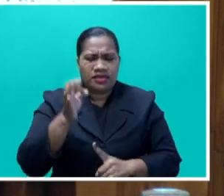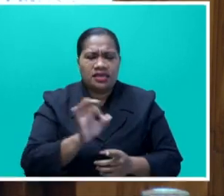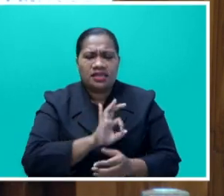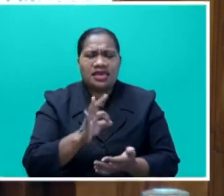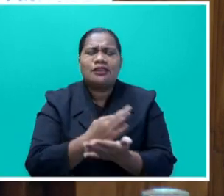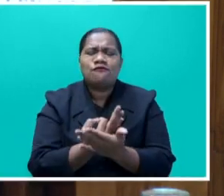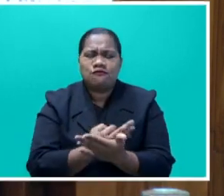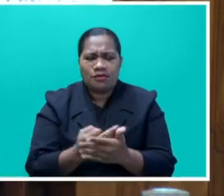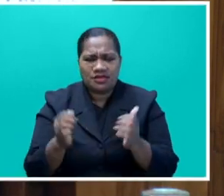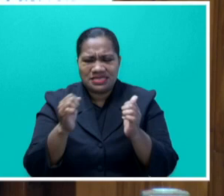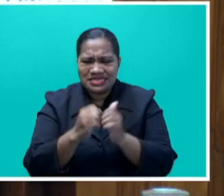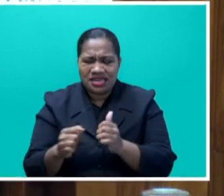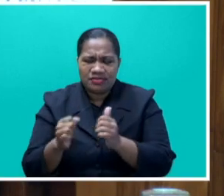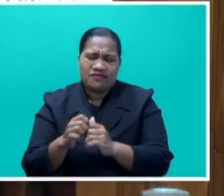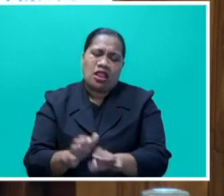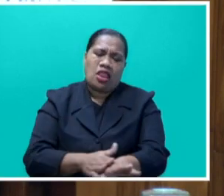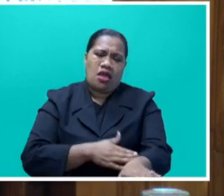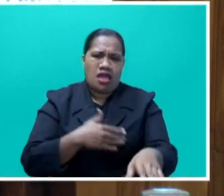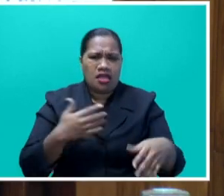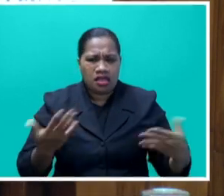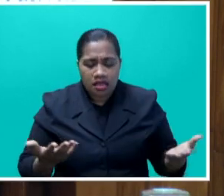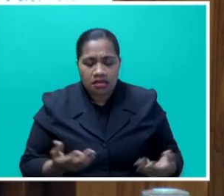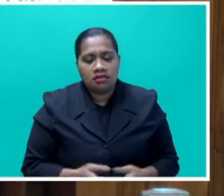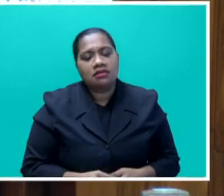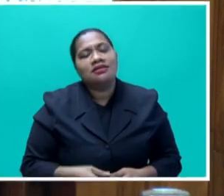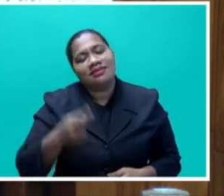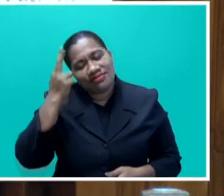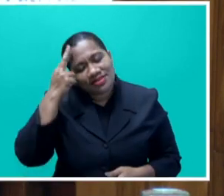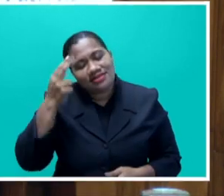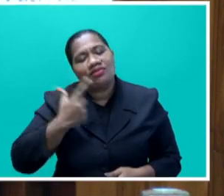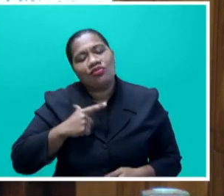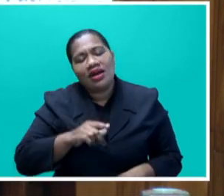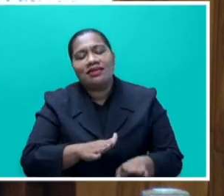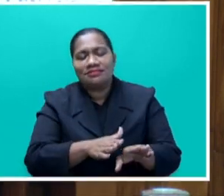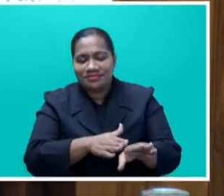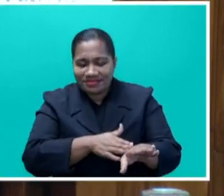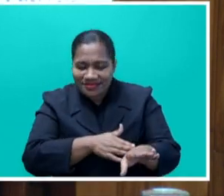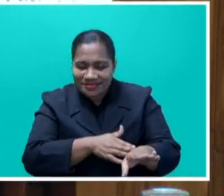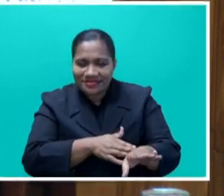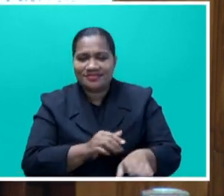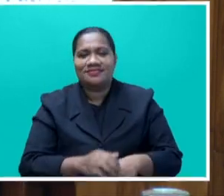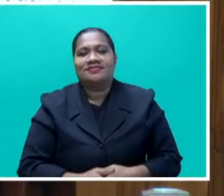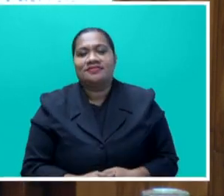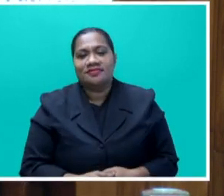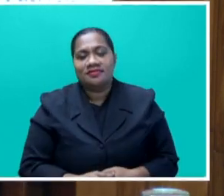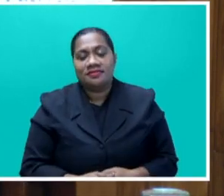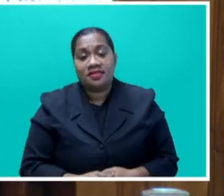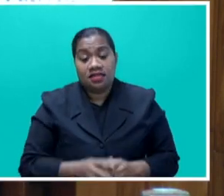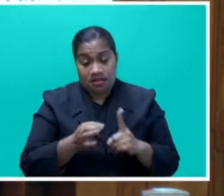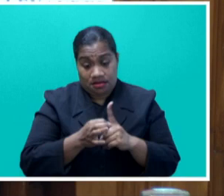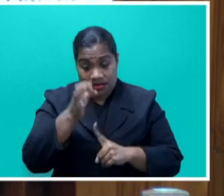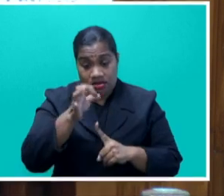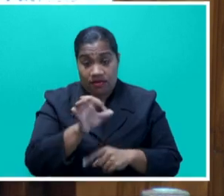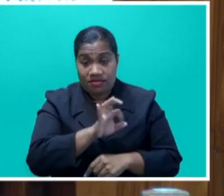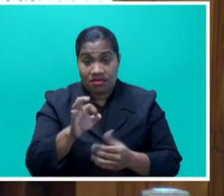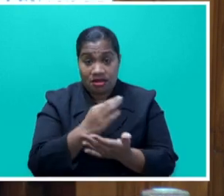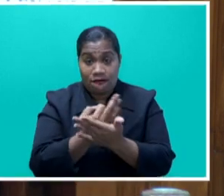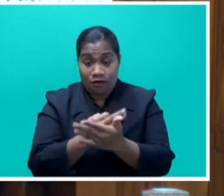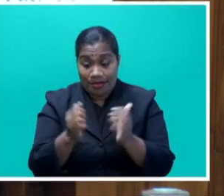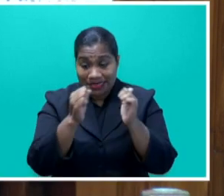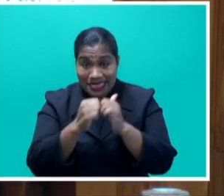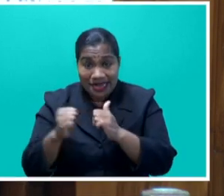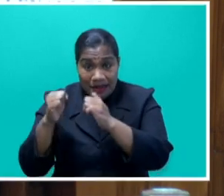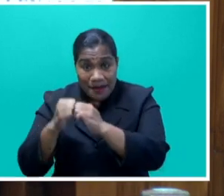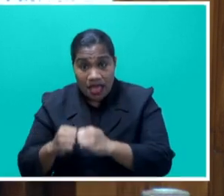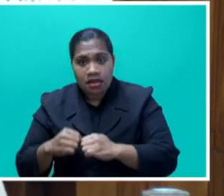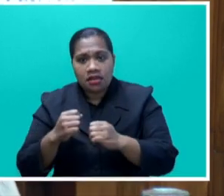long? There are reasons why it takes time, Mr. Speaker, sir. The upgrade of informal settlements are not taking